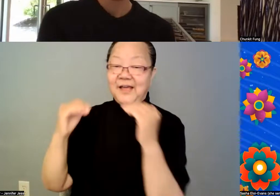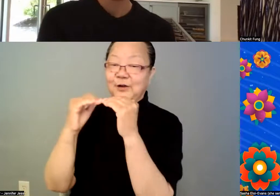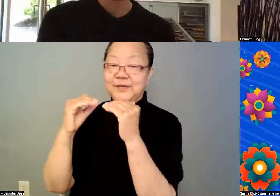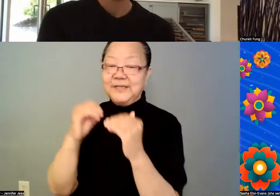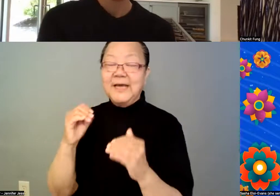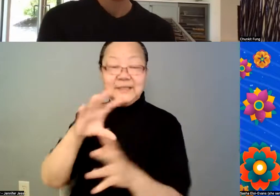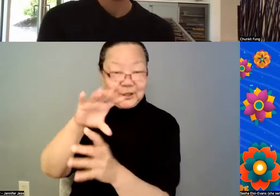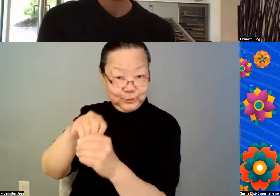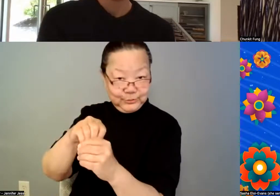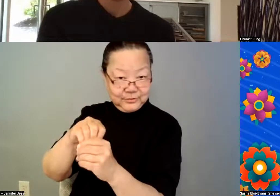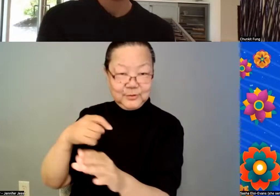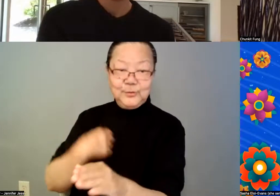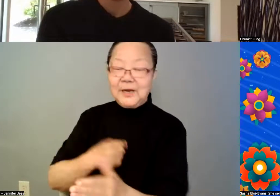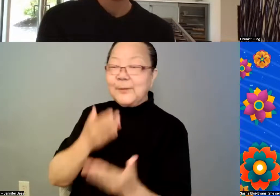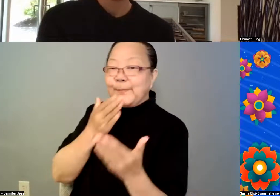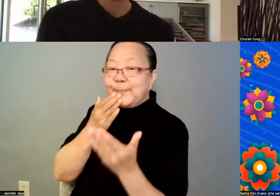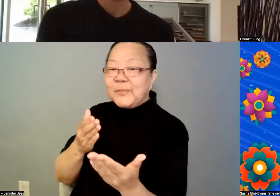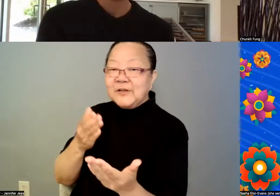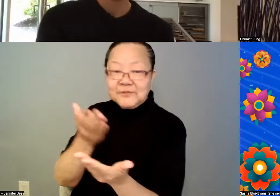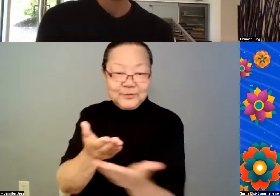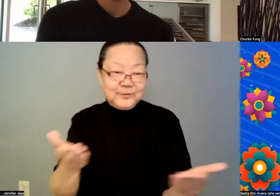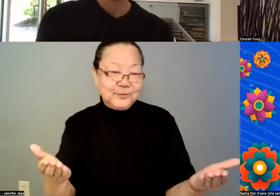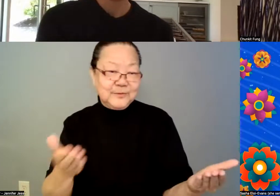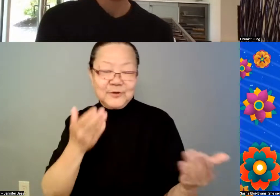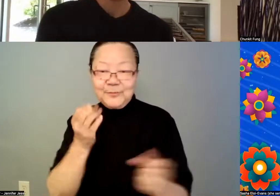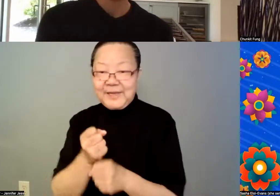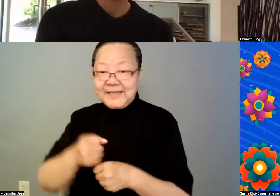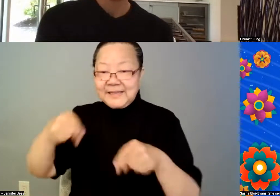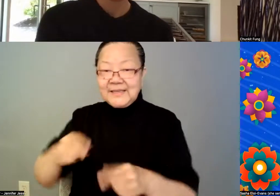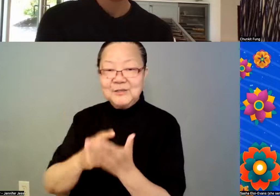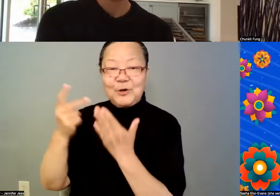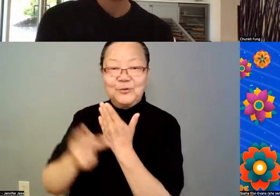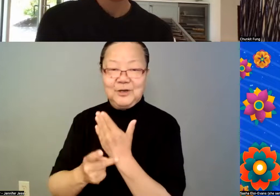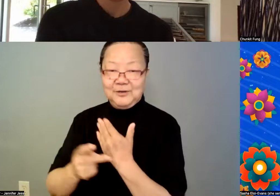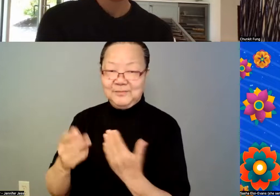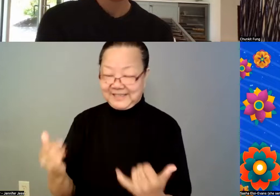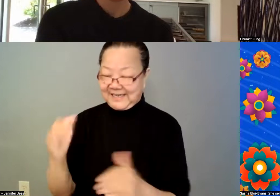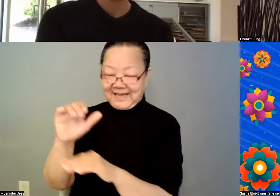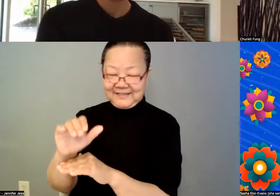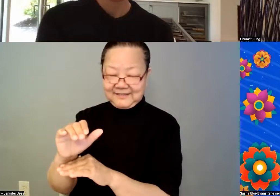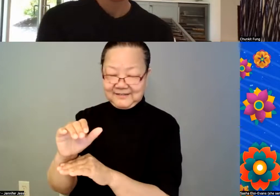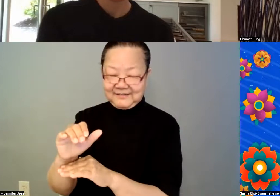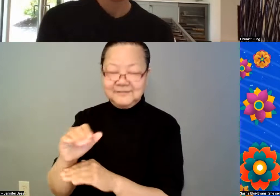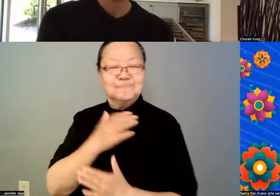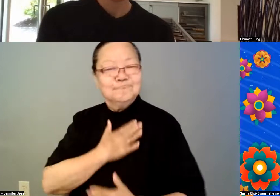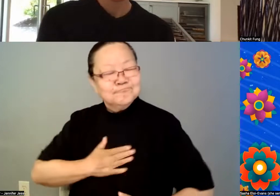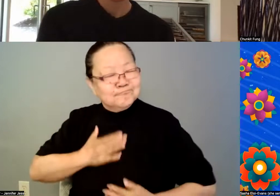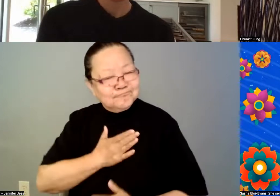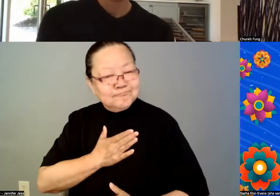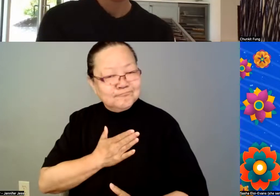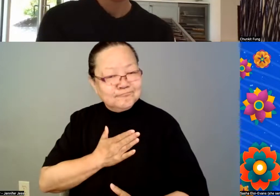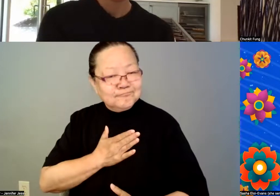so grateful for your diligence in making this program a delight. In particular, our